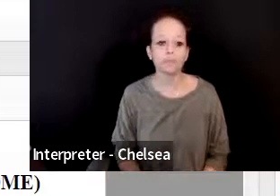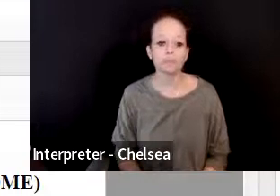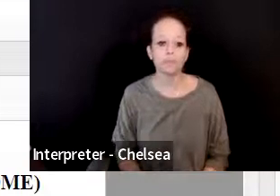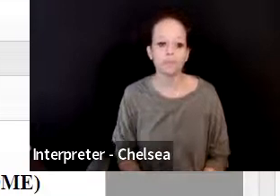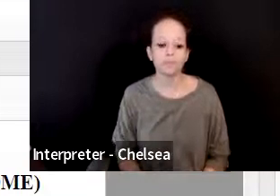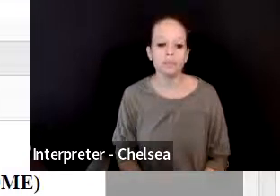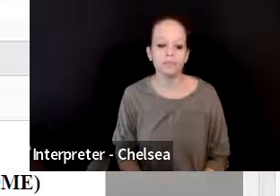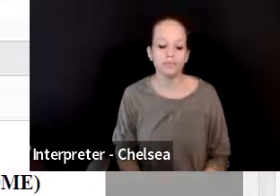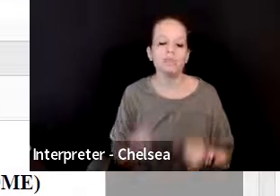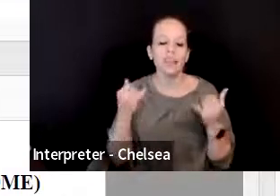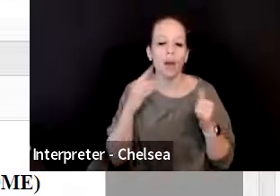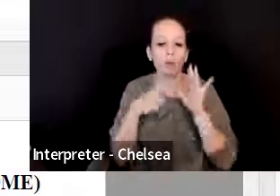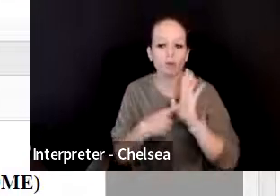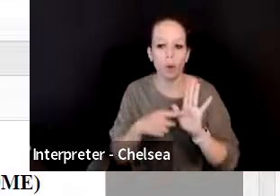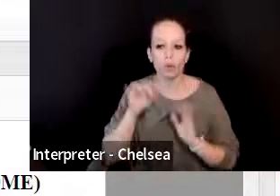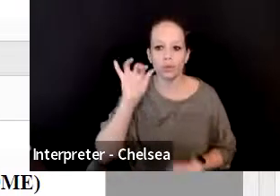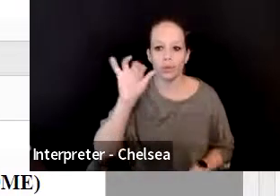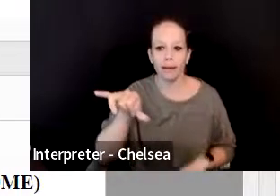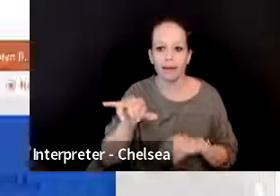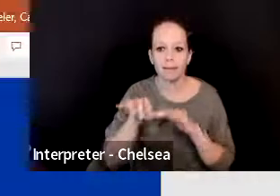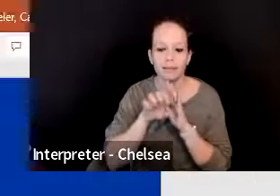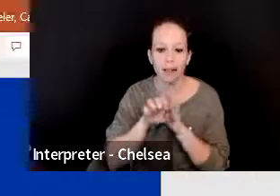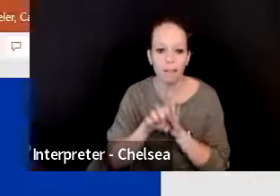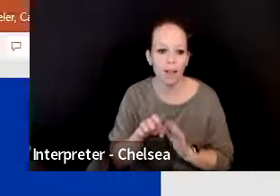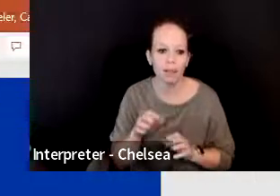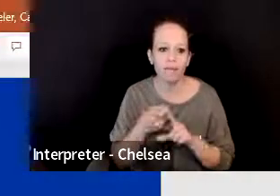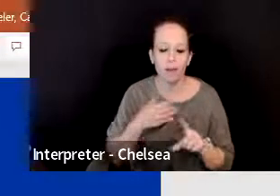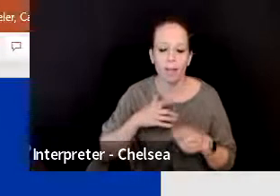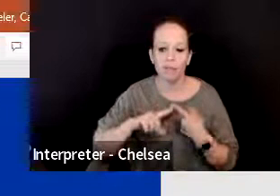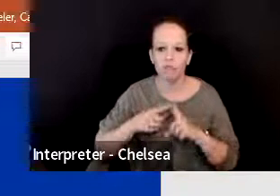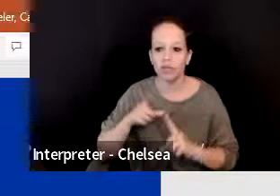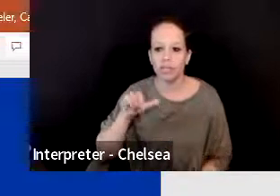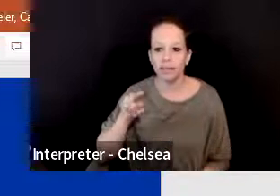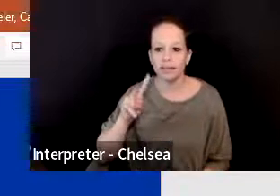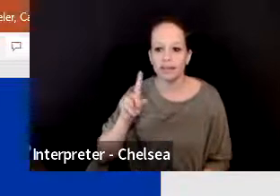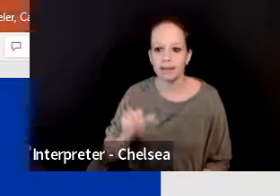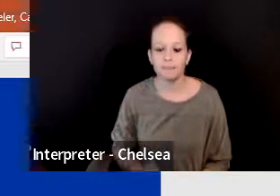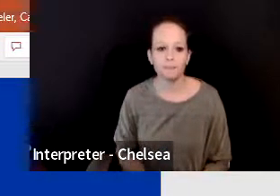that example with you of my friend Linda.